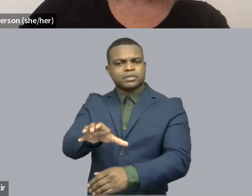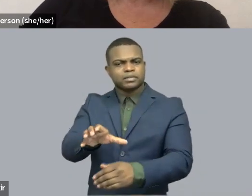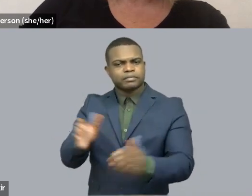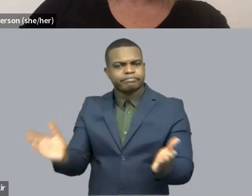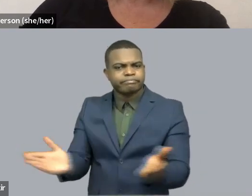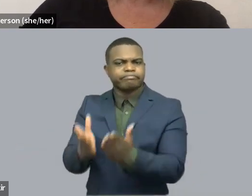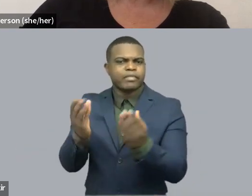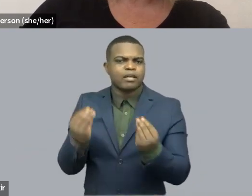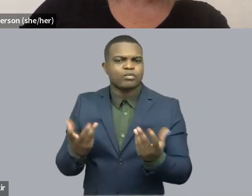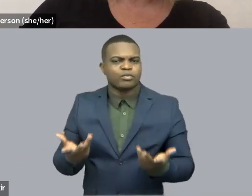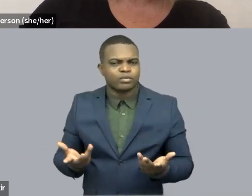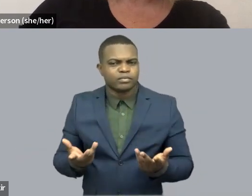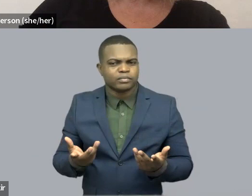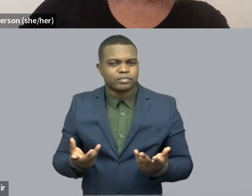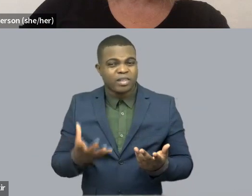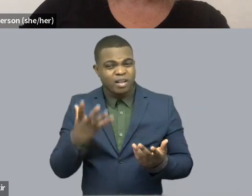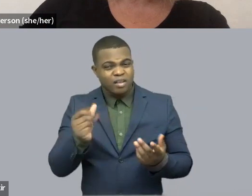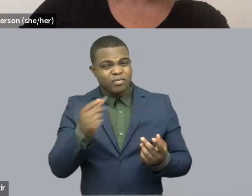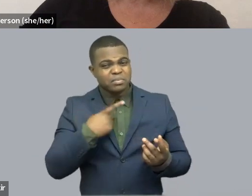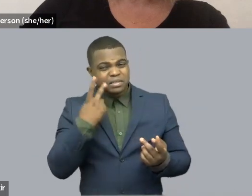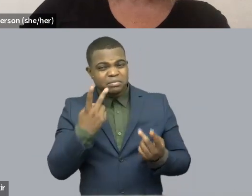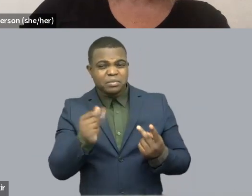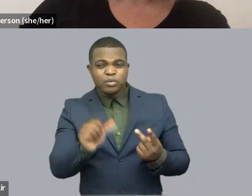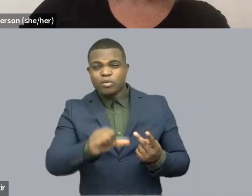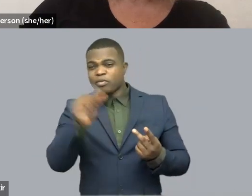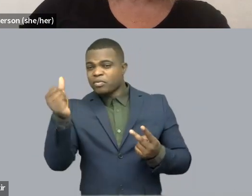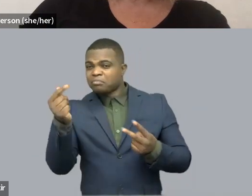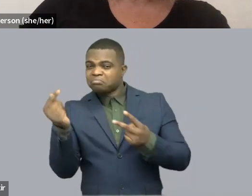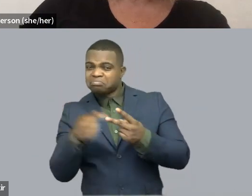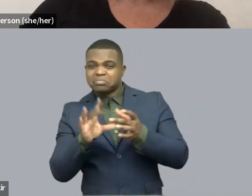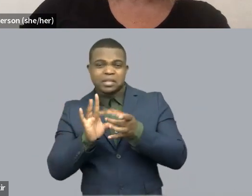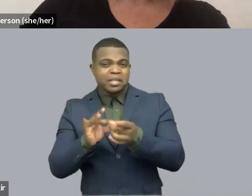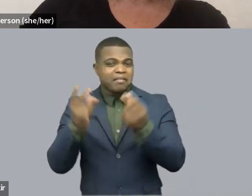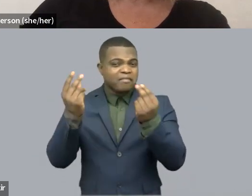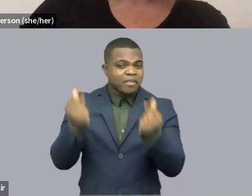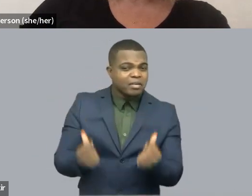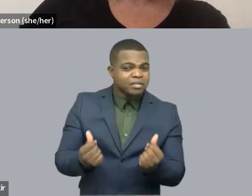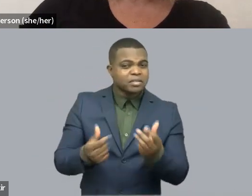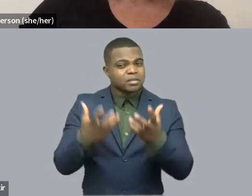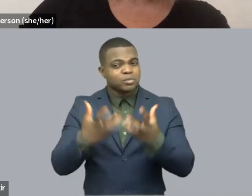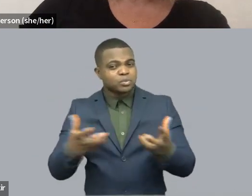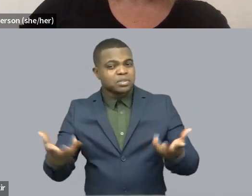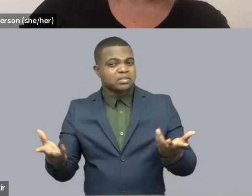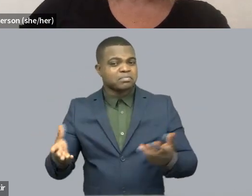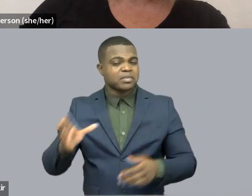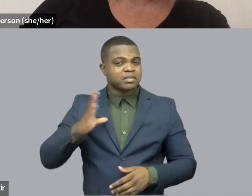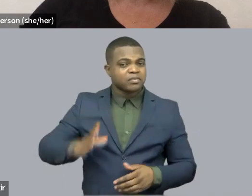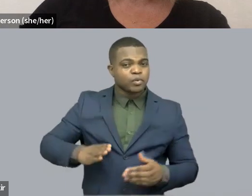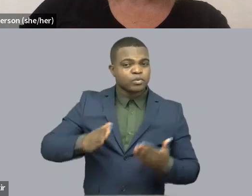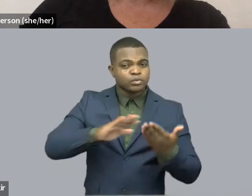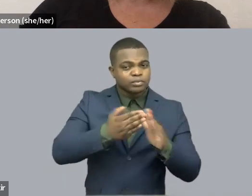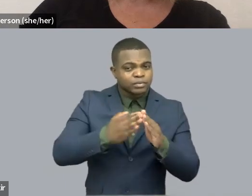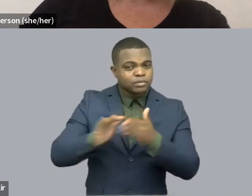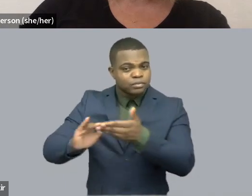it's also a matter of like skills and getting to know that you need to get some skills, I would call them cyber